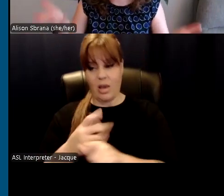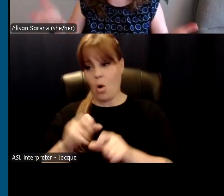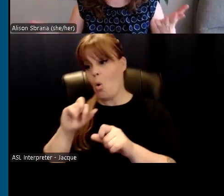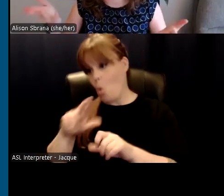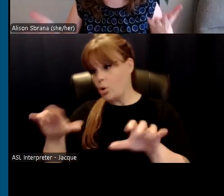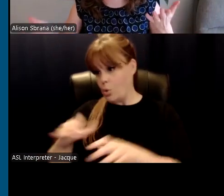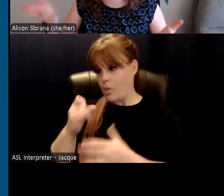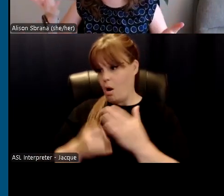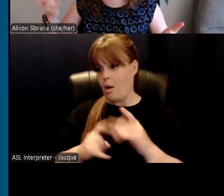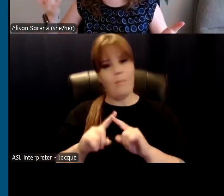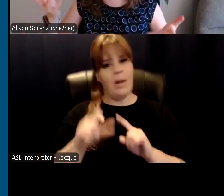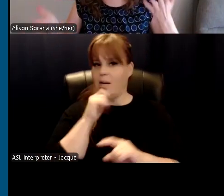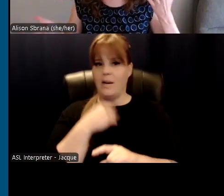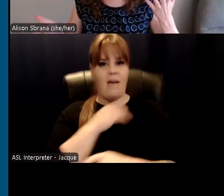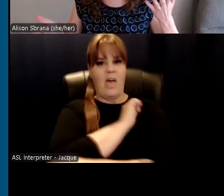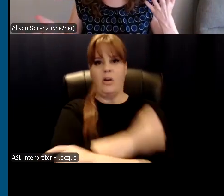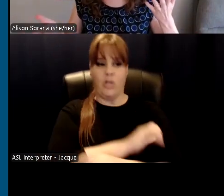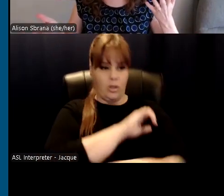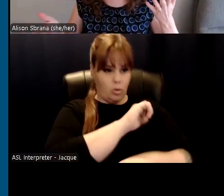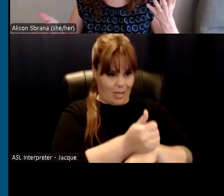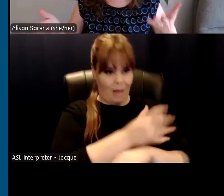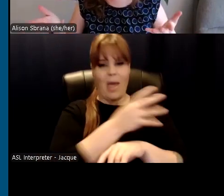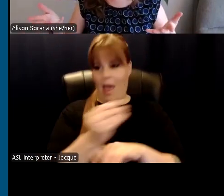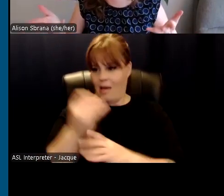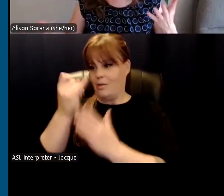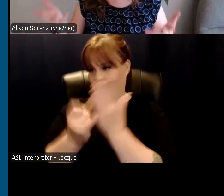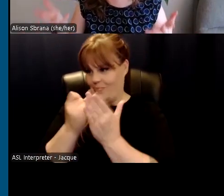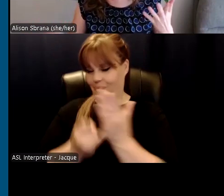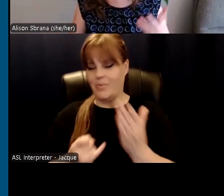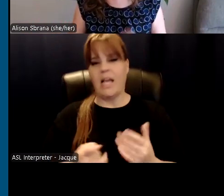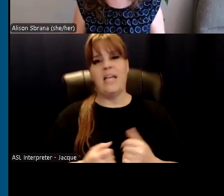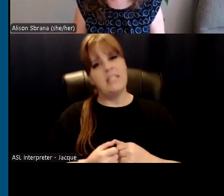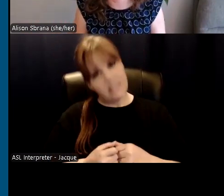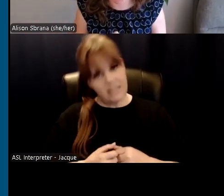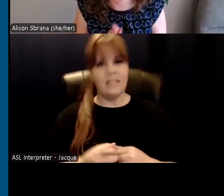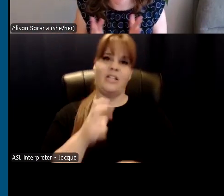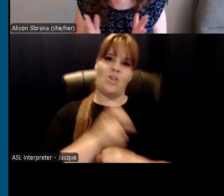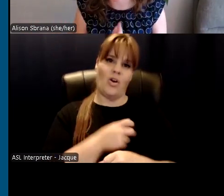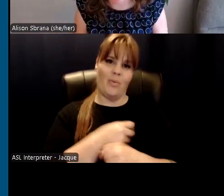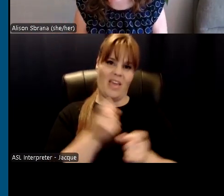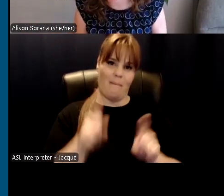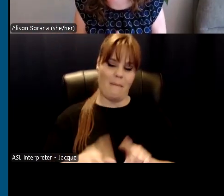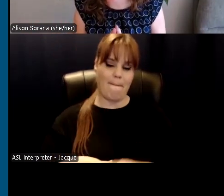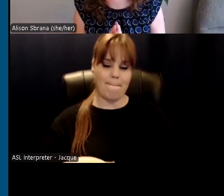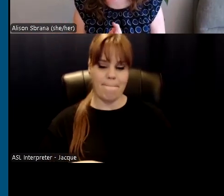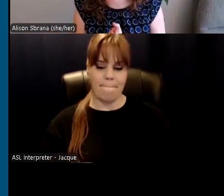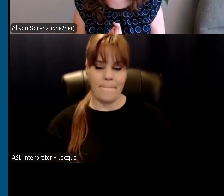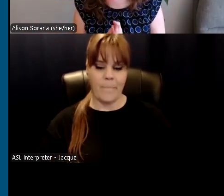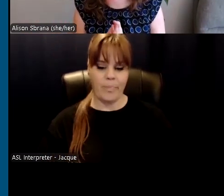I didn't have energy for both. And it's really hard to make that happen if you can't do both. So I